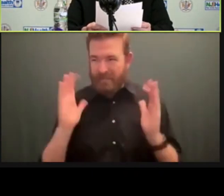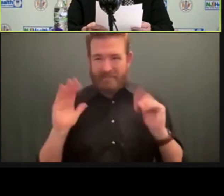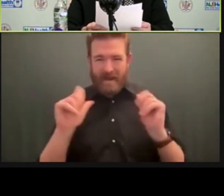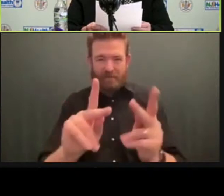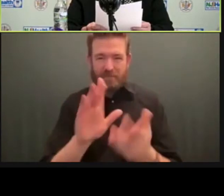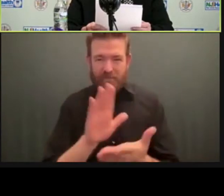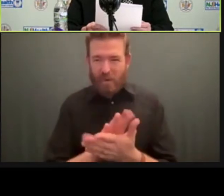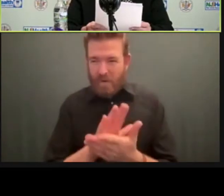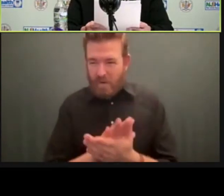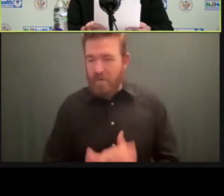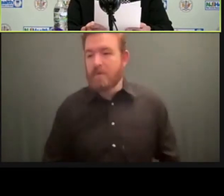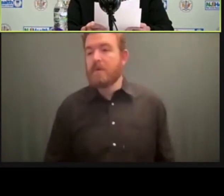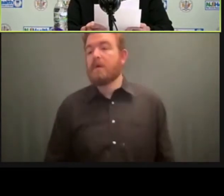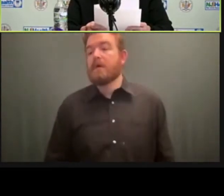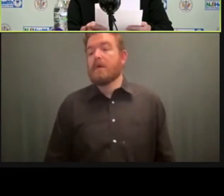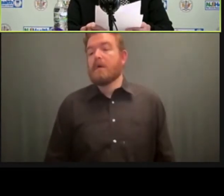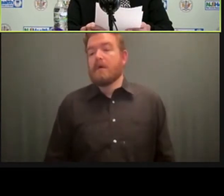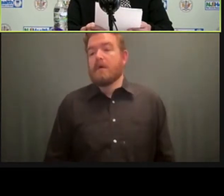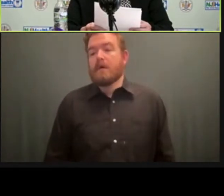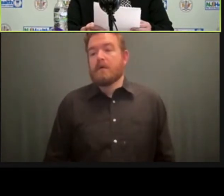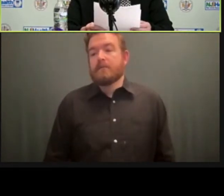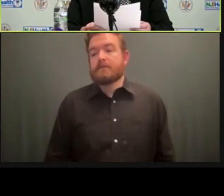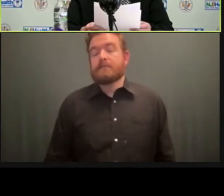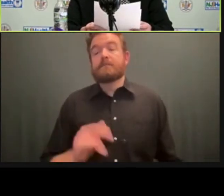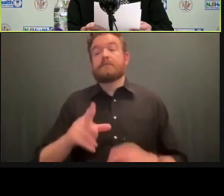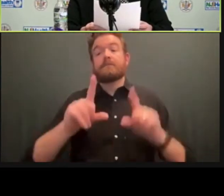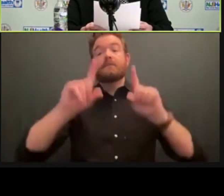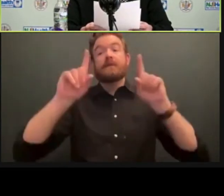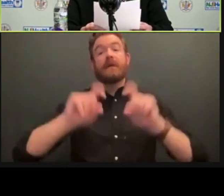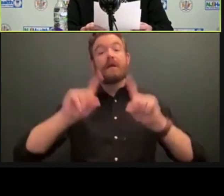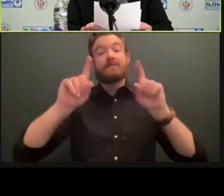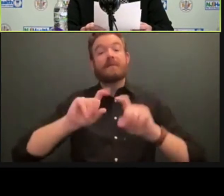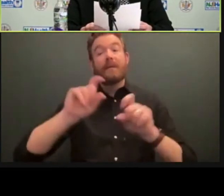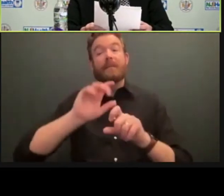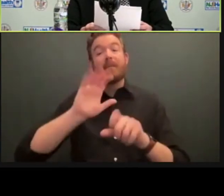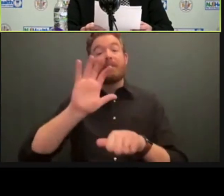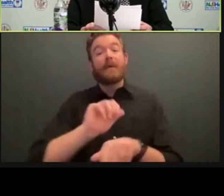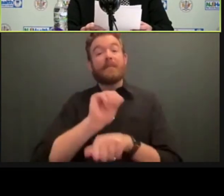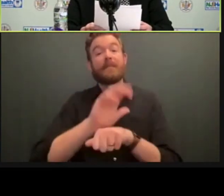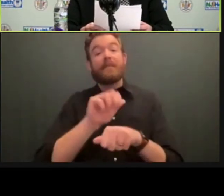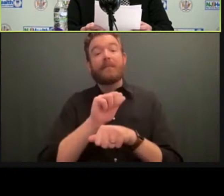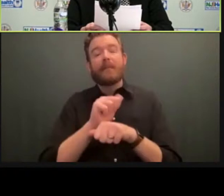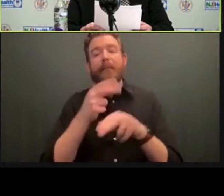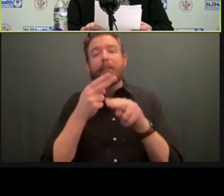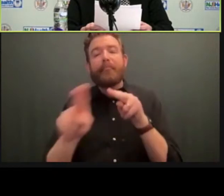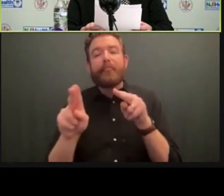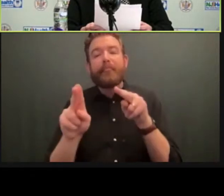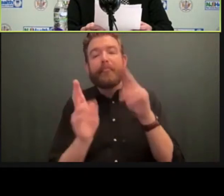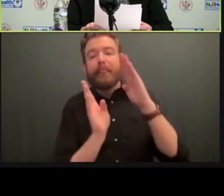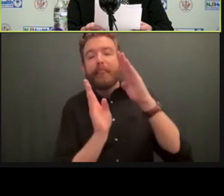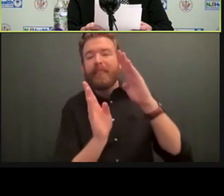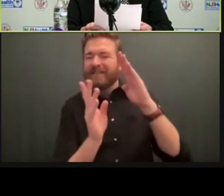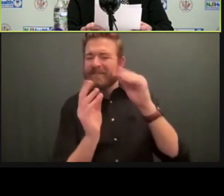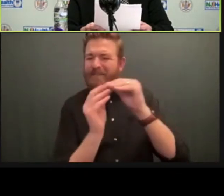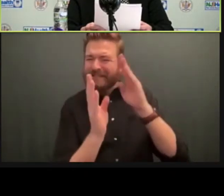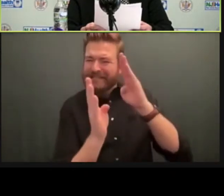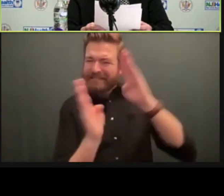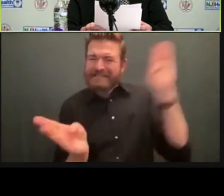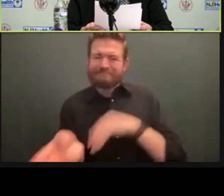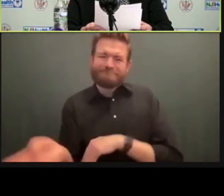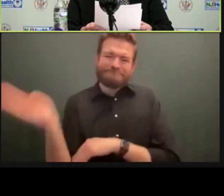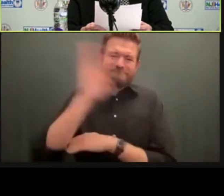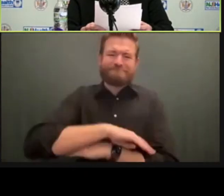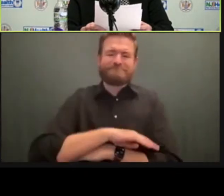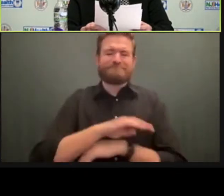retail chains, asking them also to prioritize testing of children. And as Governor Murphy mentioned,